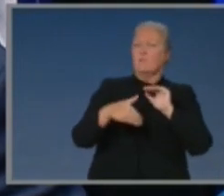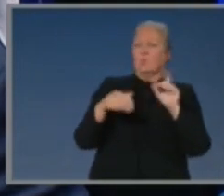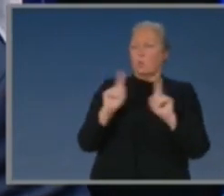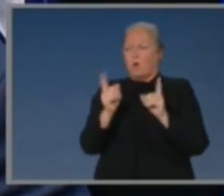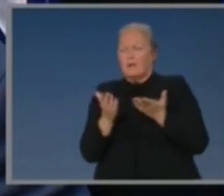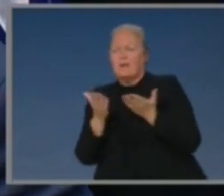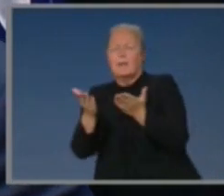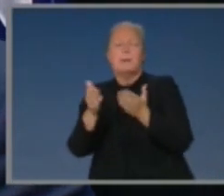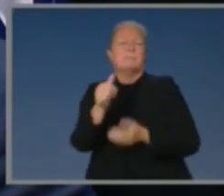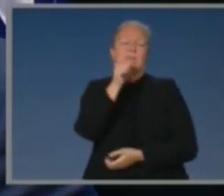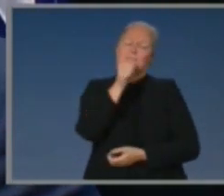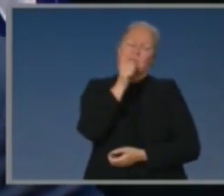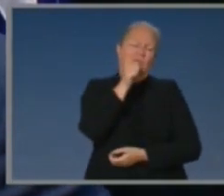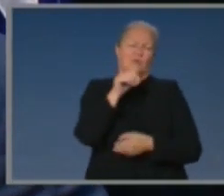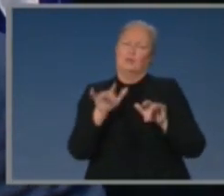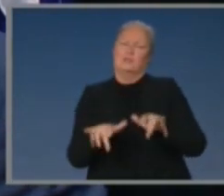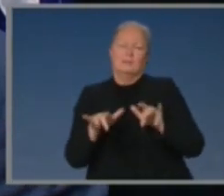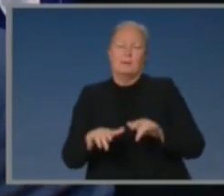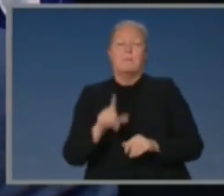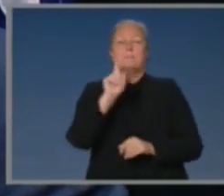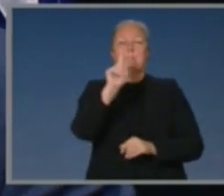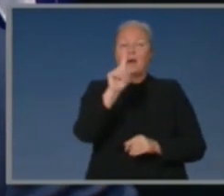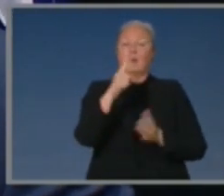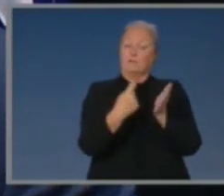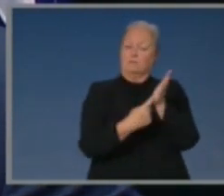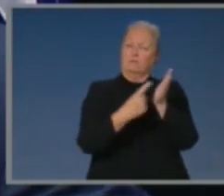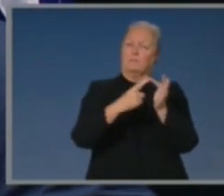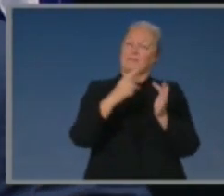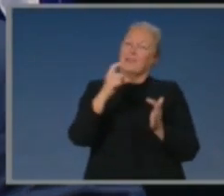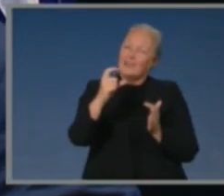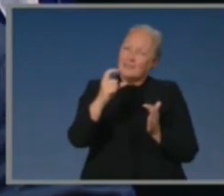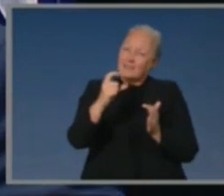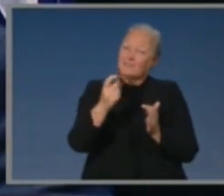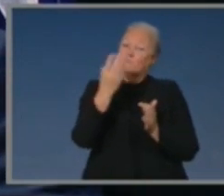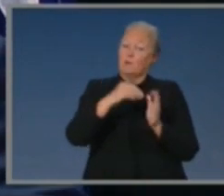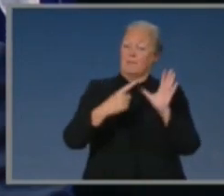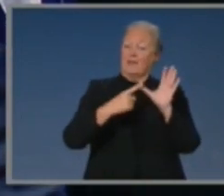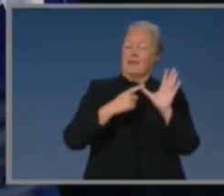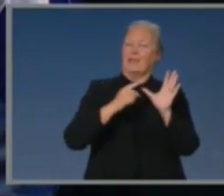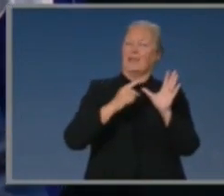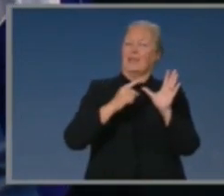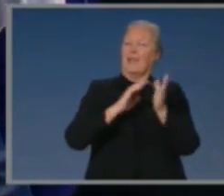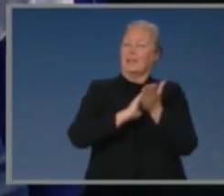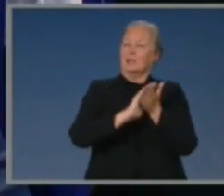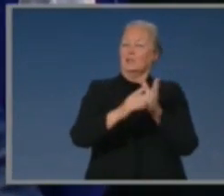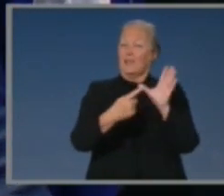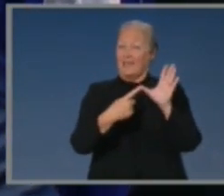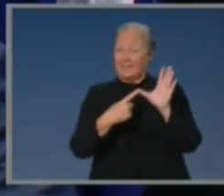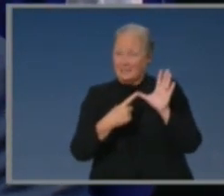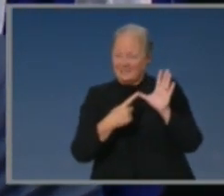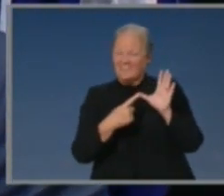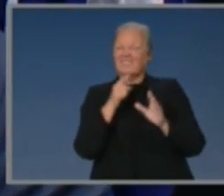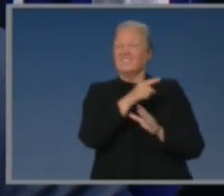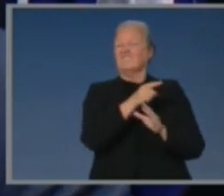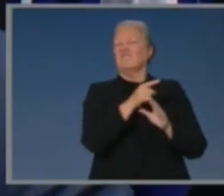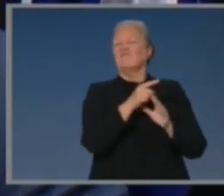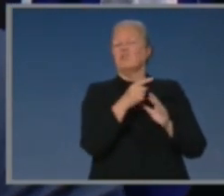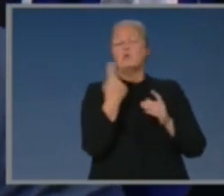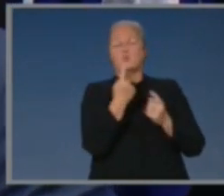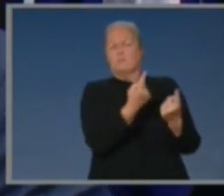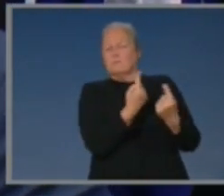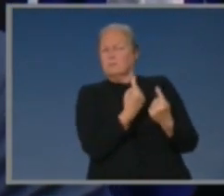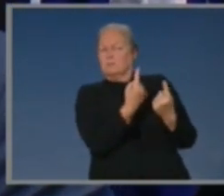we do have is a set of recommendations that have been provided to us by the AHA and the Restaurant and Caterers Association. And that is exactly the thing